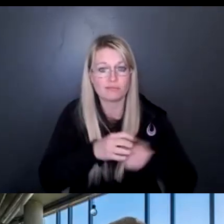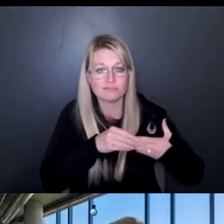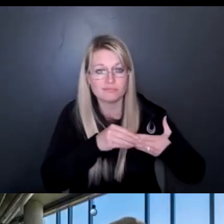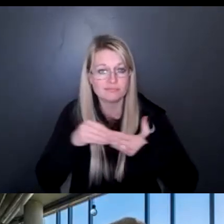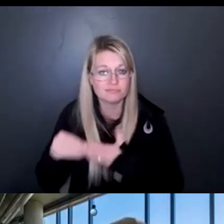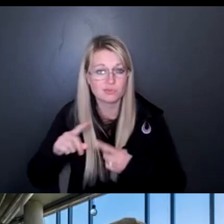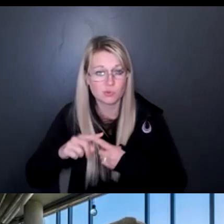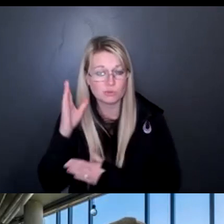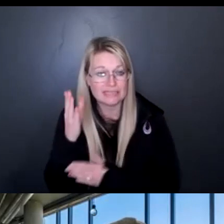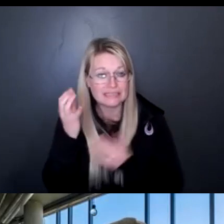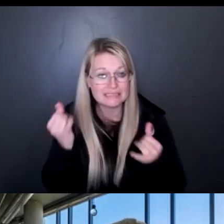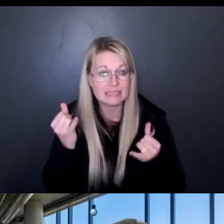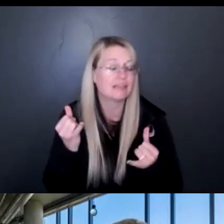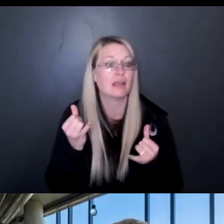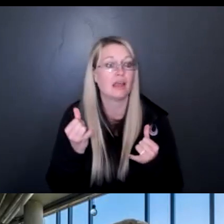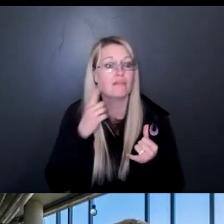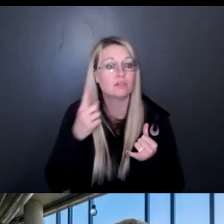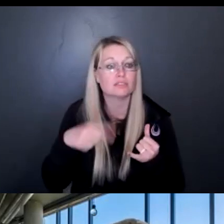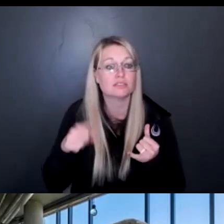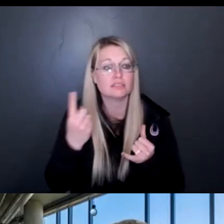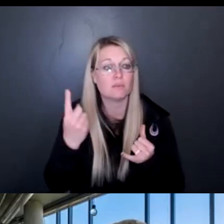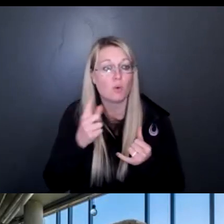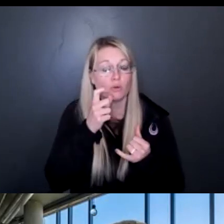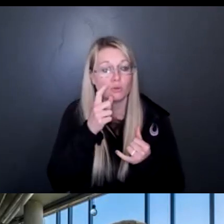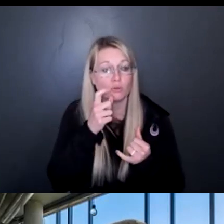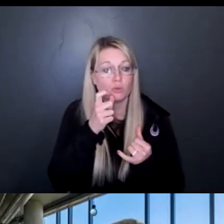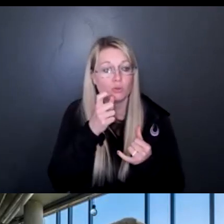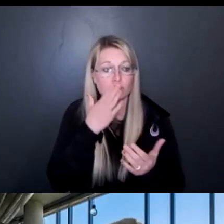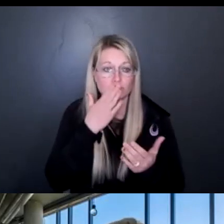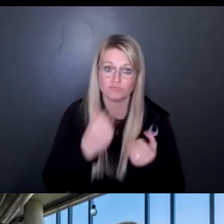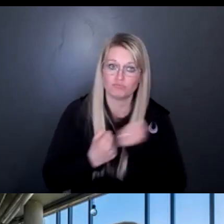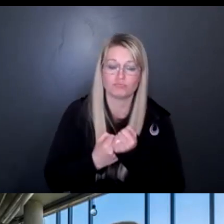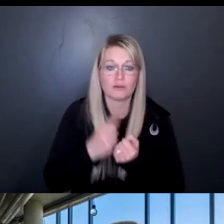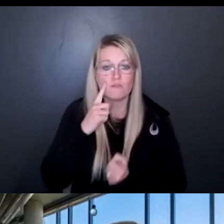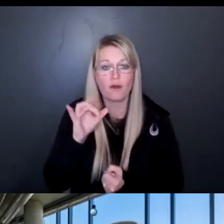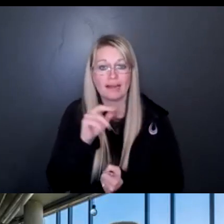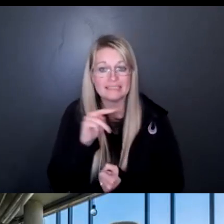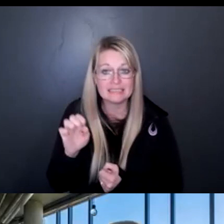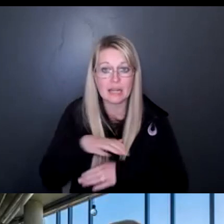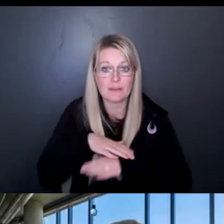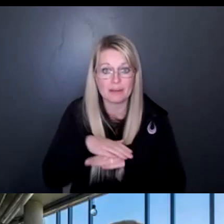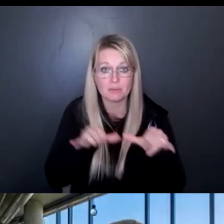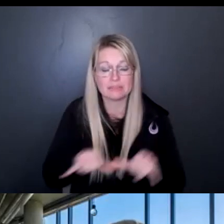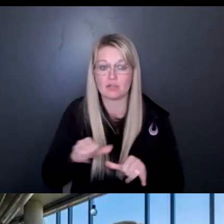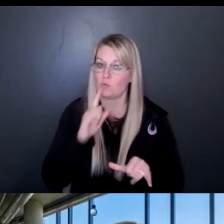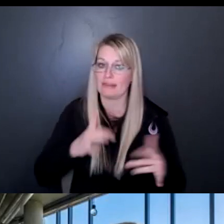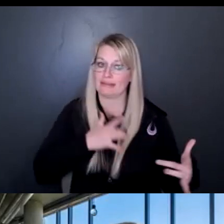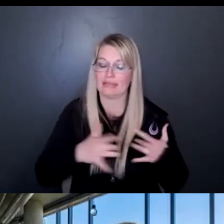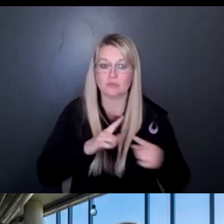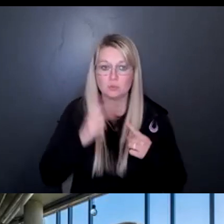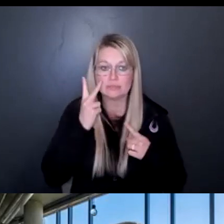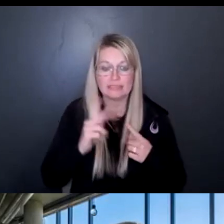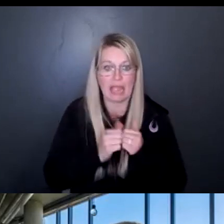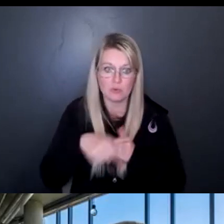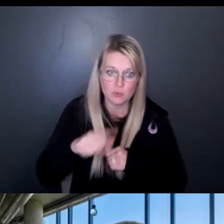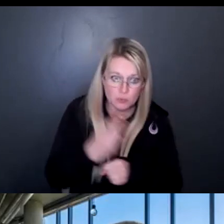to present today. As somebody who is a big supporter of the INEE minimum standards, it was very exciting to see how you are